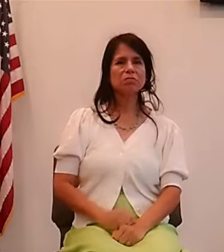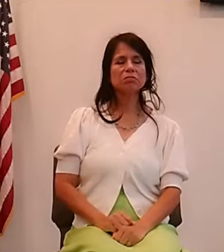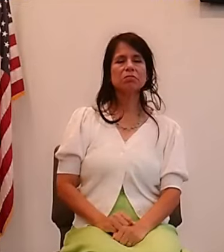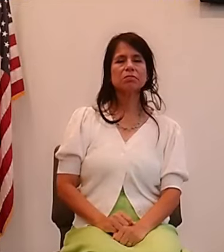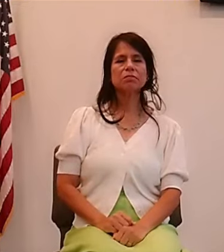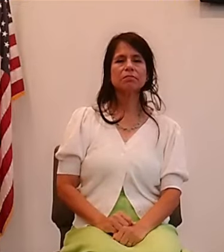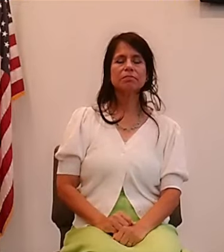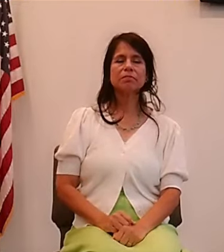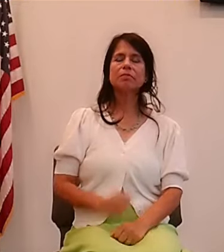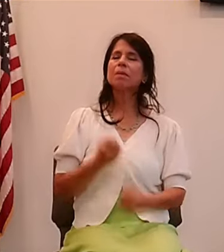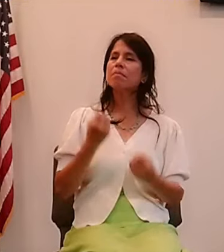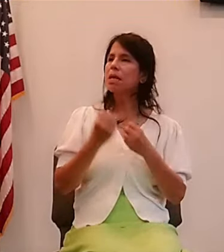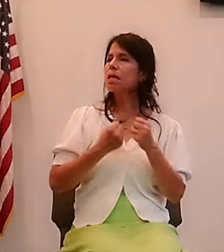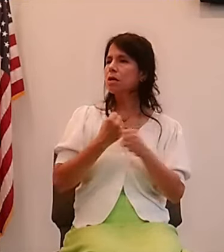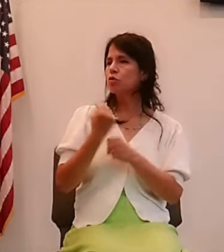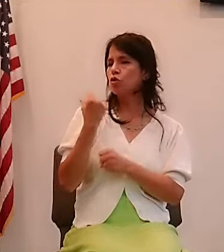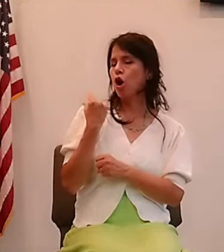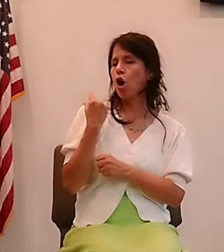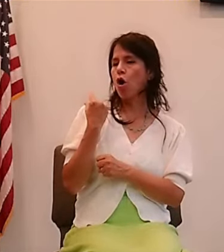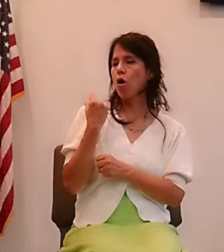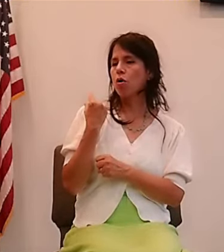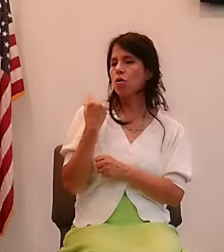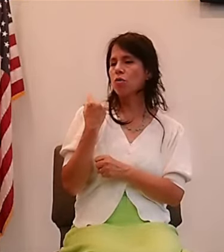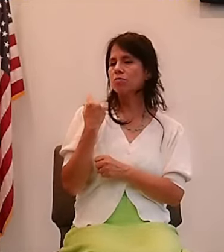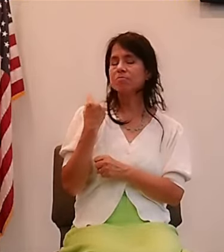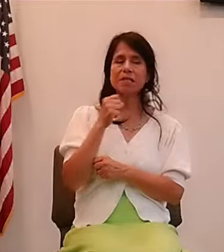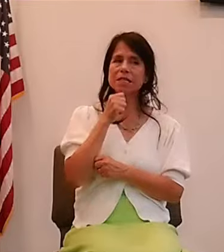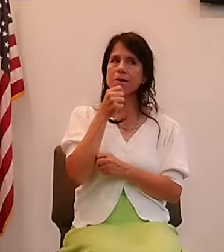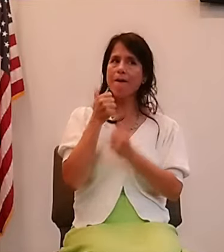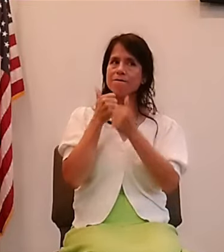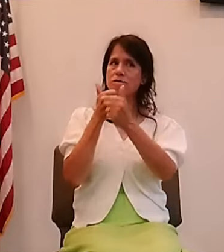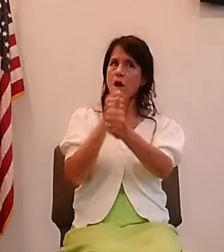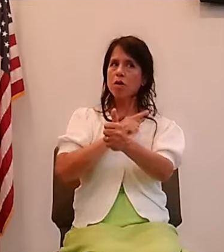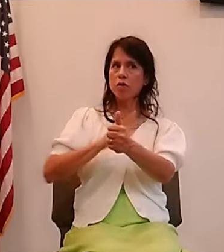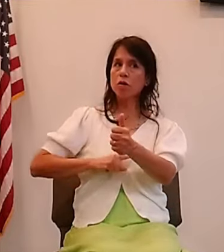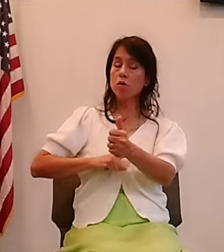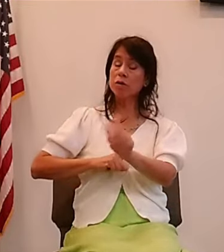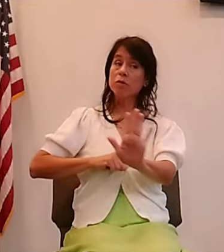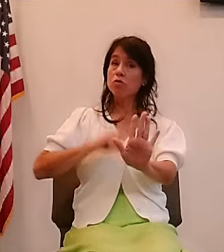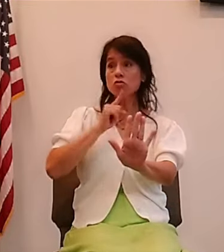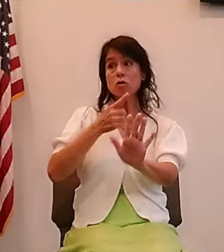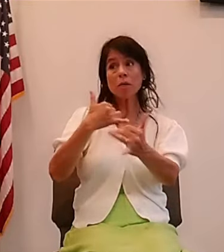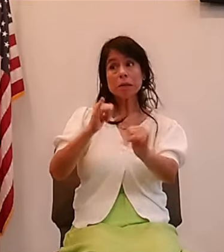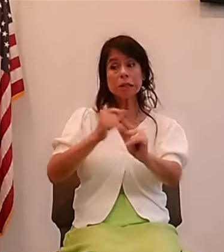And years ago, there was a time where I did not follow the Lord, even though I was a Christian.